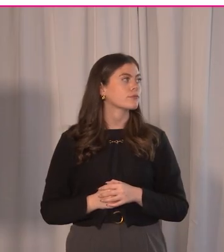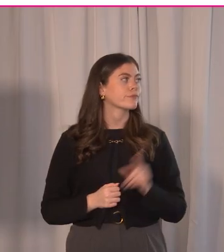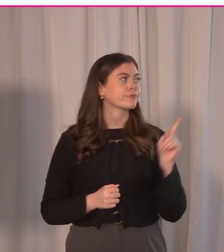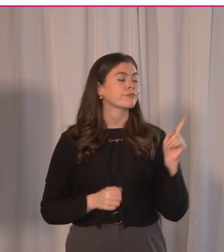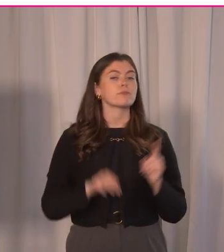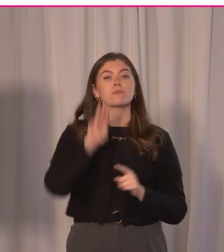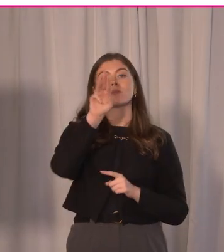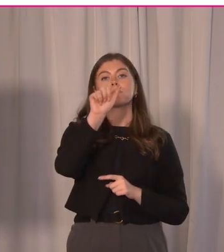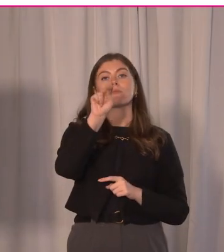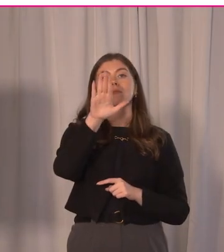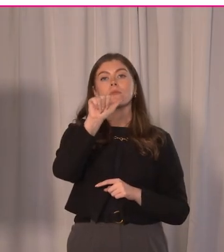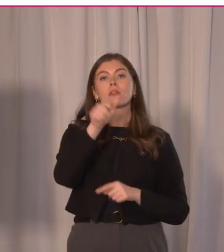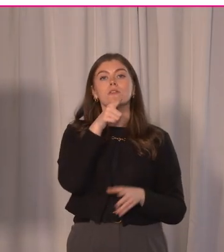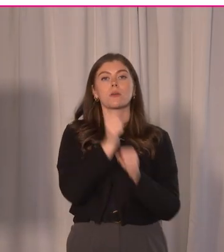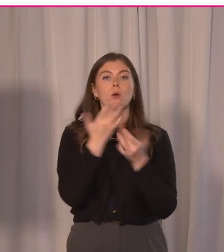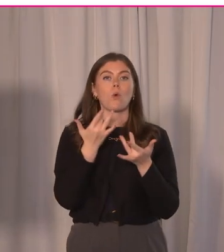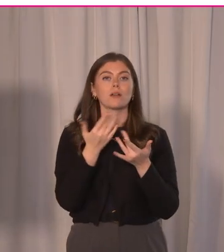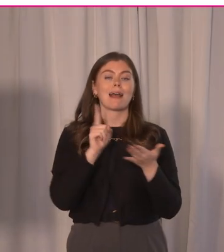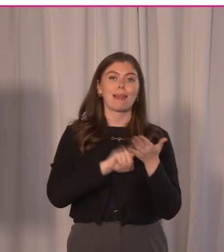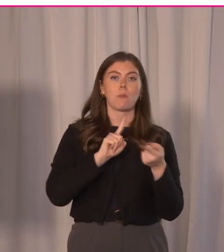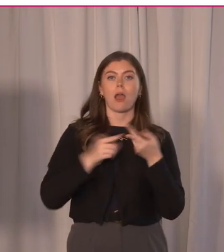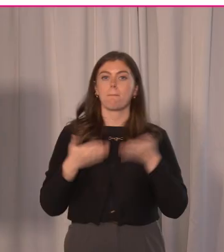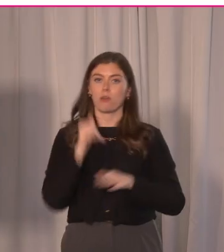Paula talked about her labour and birth experience.